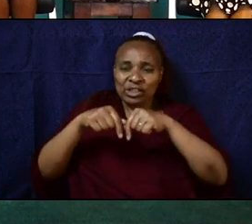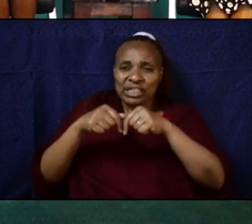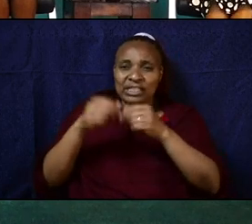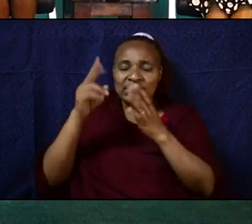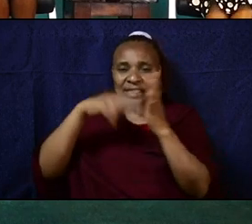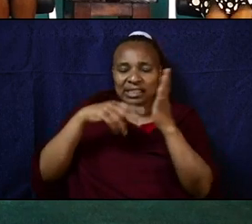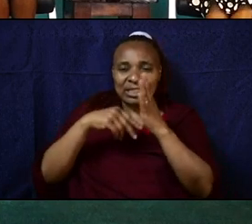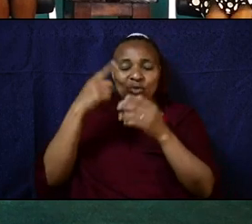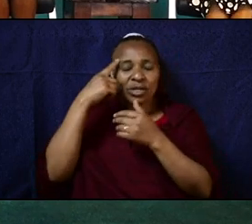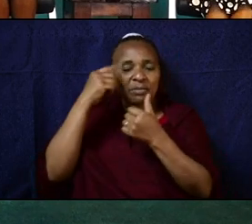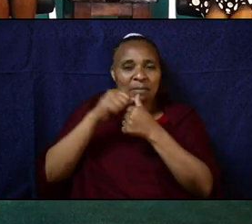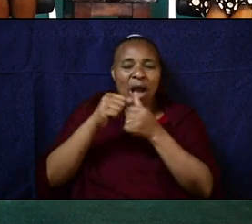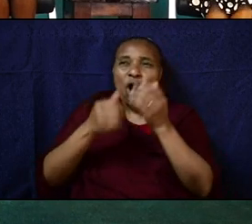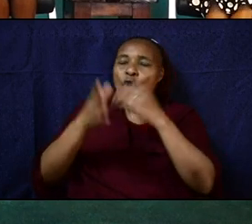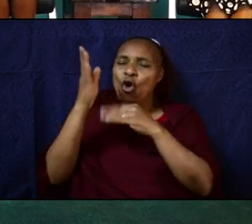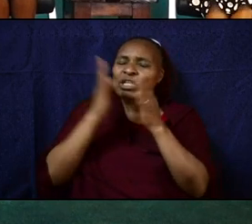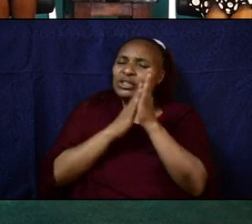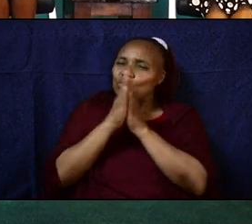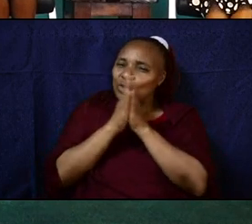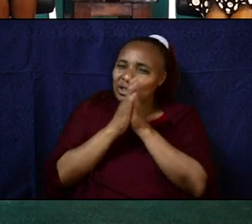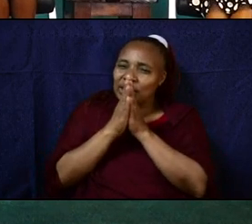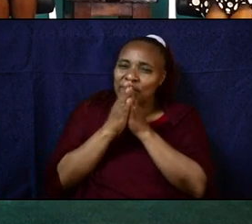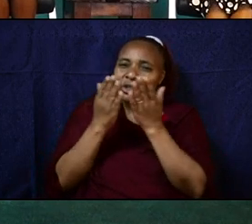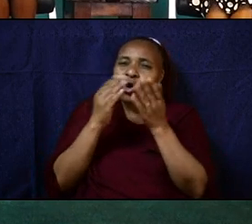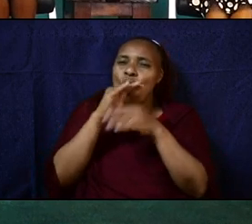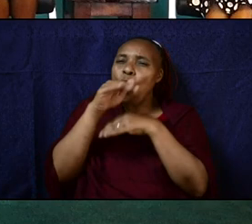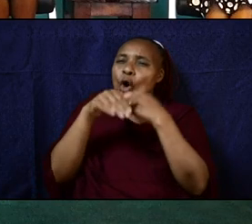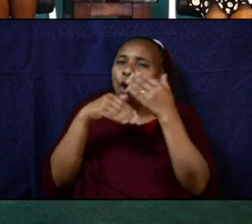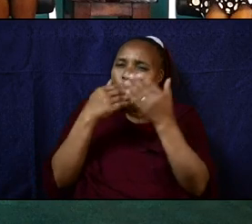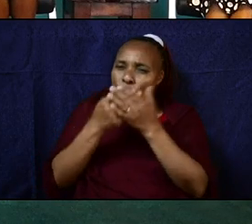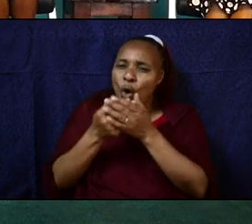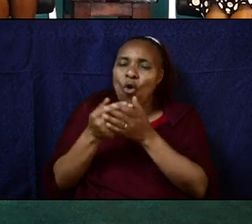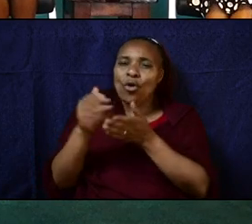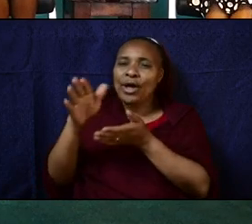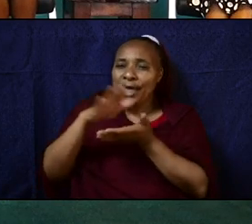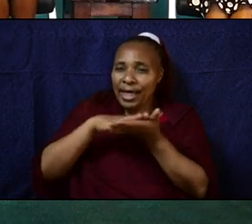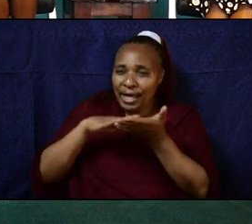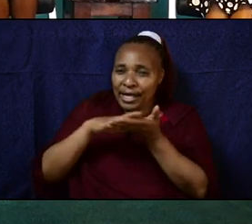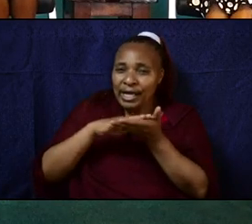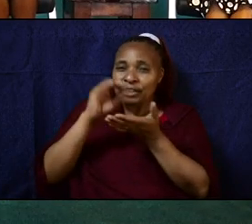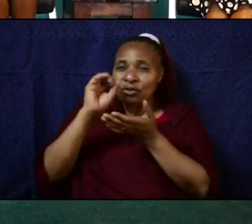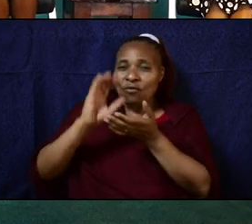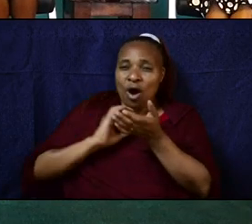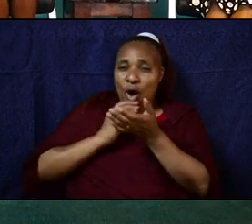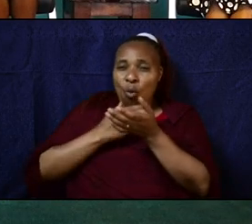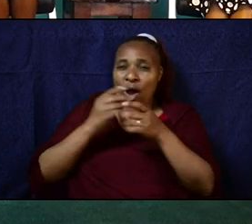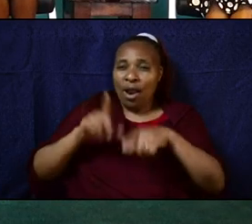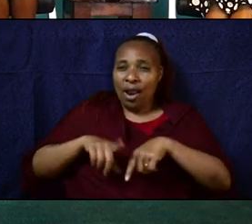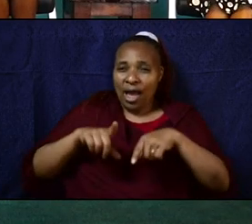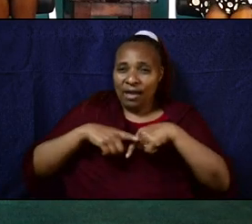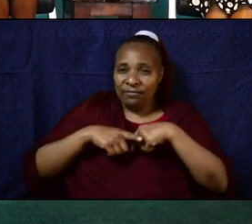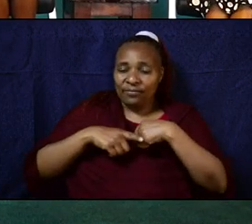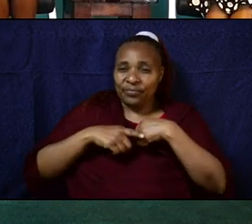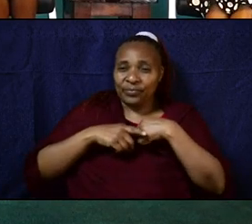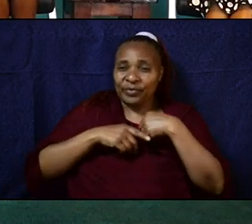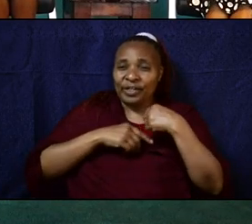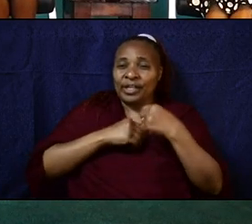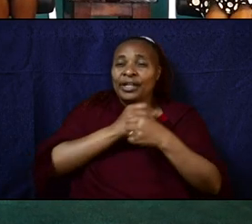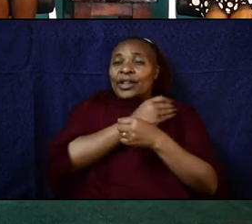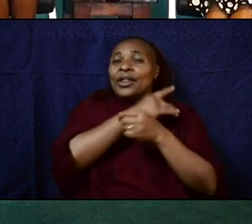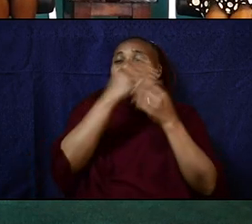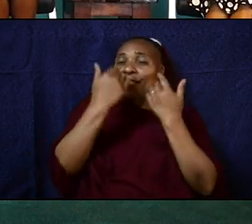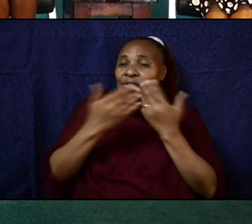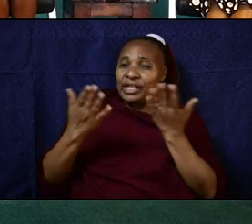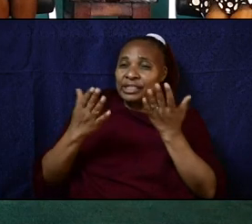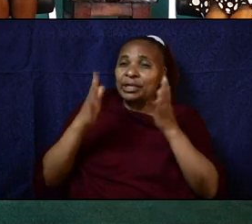we realize that God is interested in all aspects of our lives, more so in things as